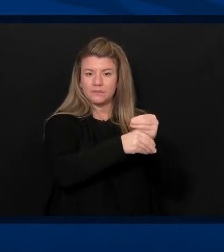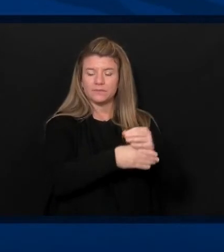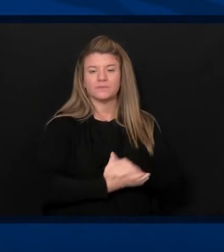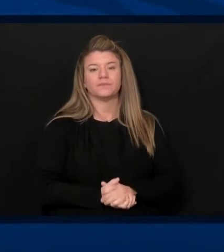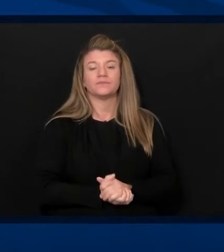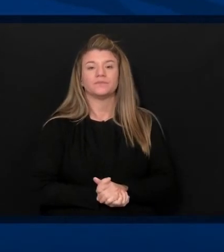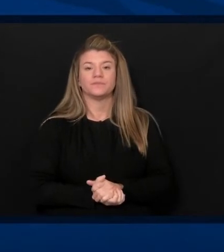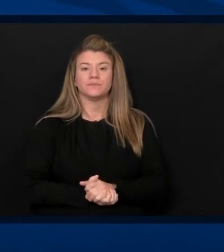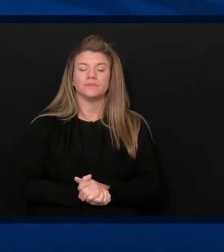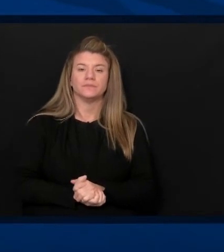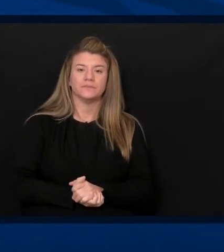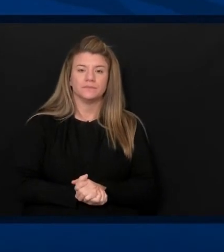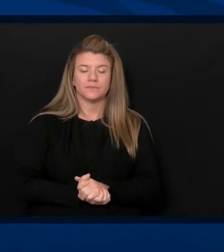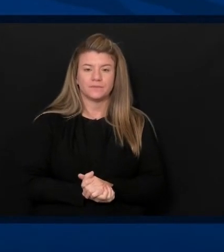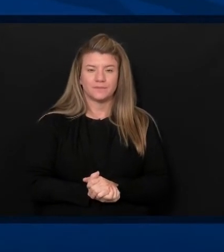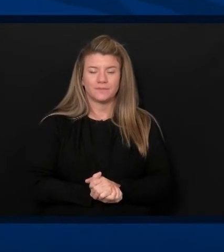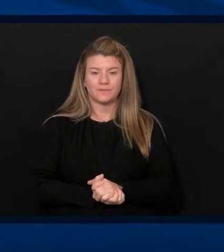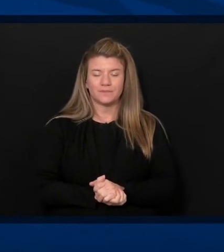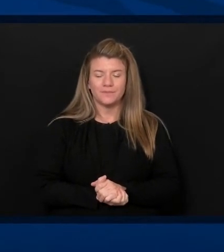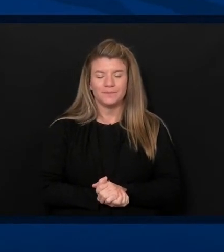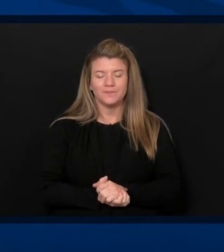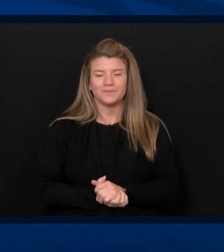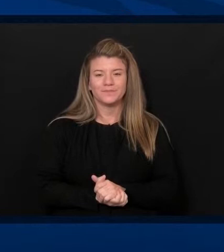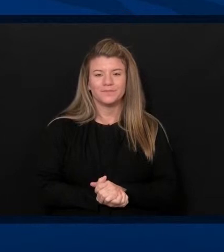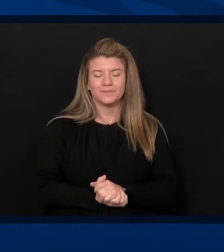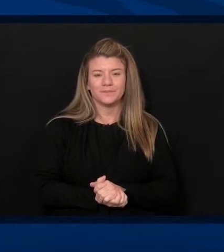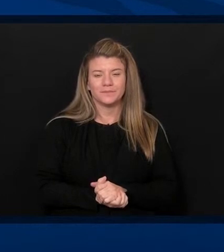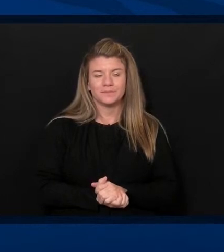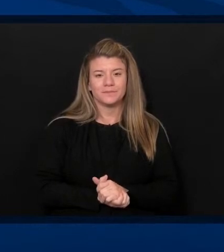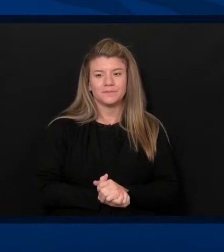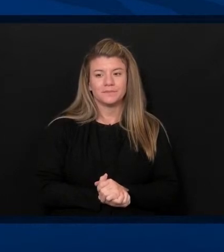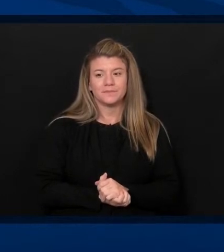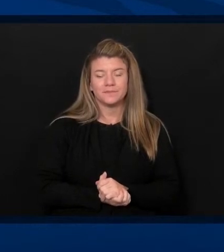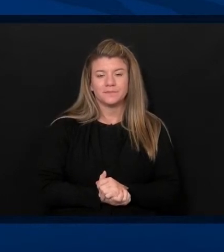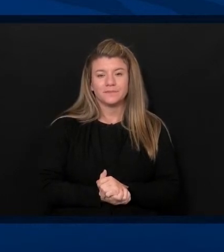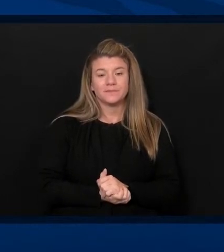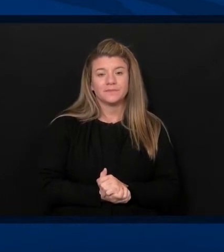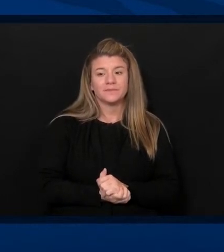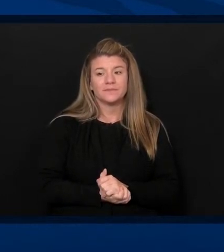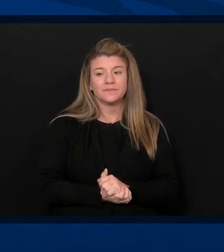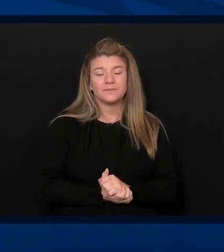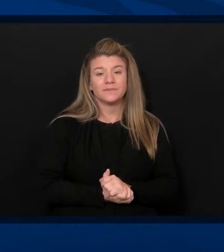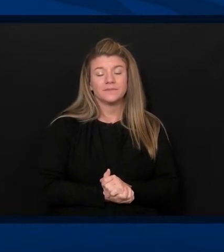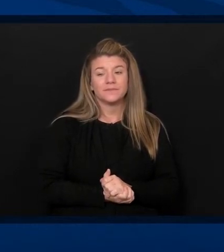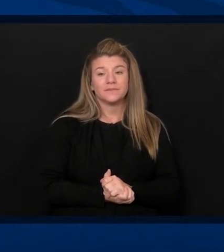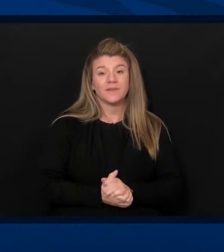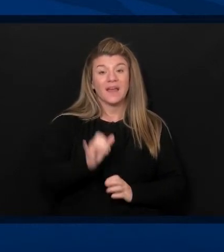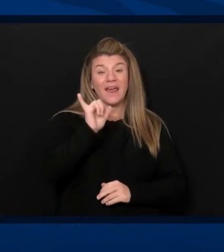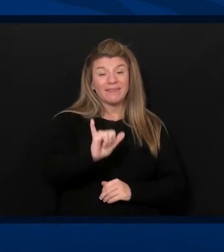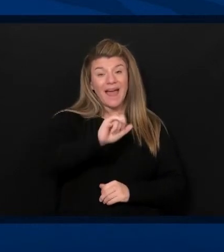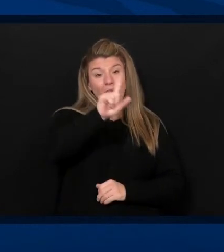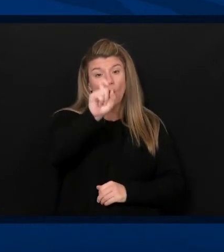Well, Kelsey, you know, I think, you know, that question is more tailored for the Department of